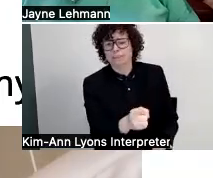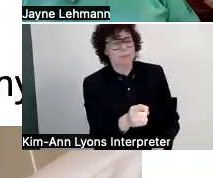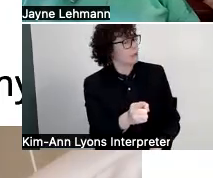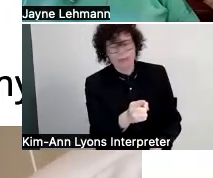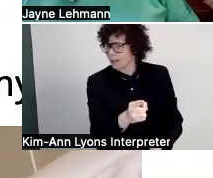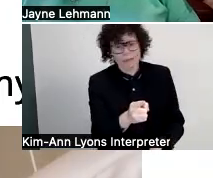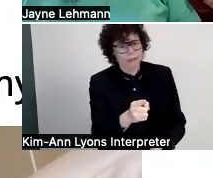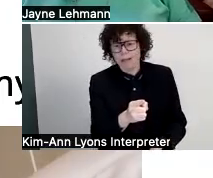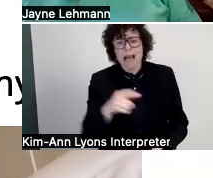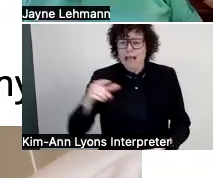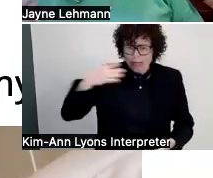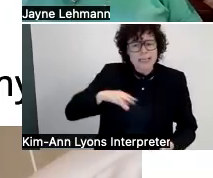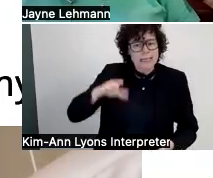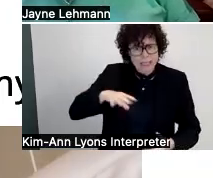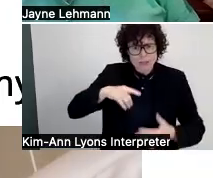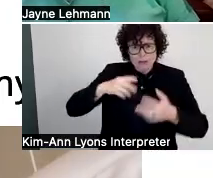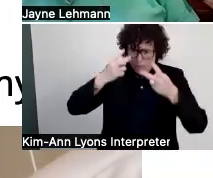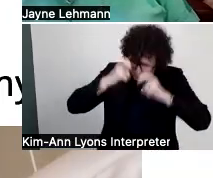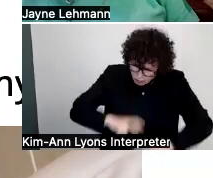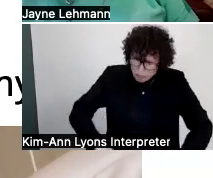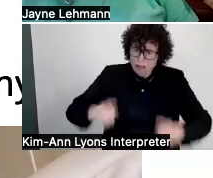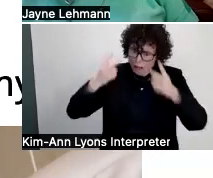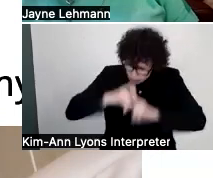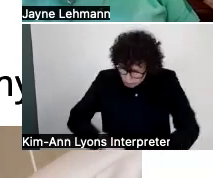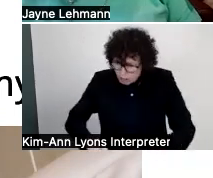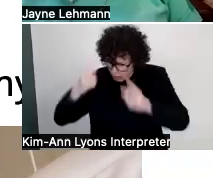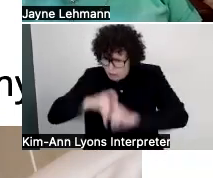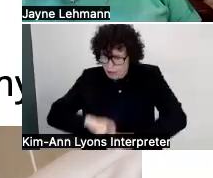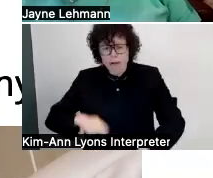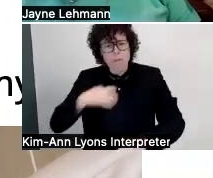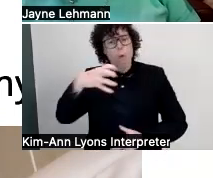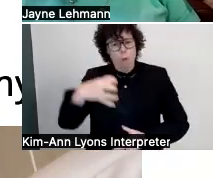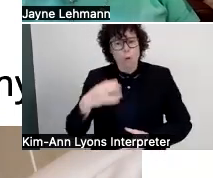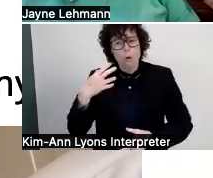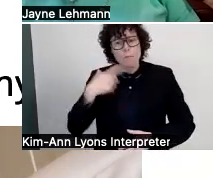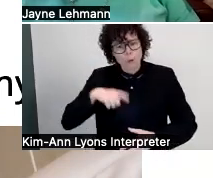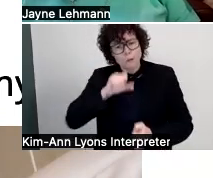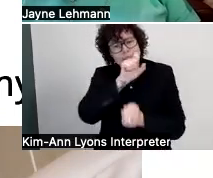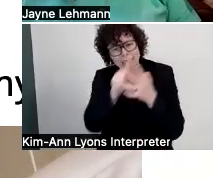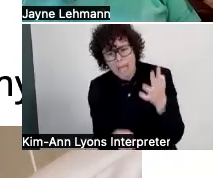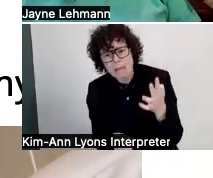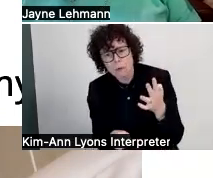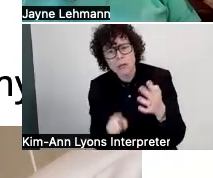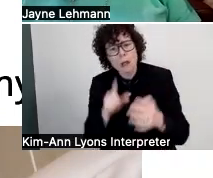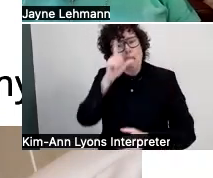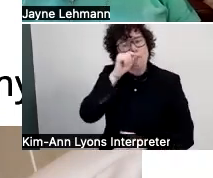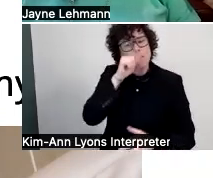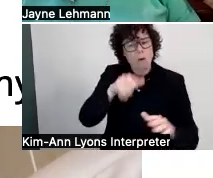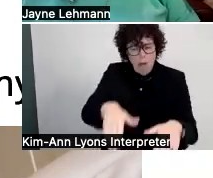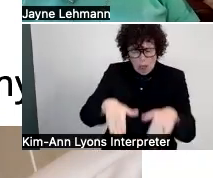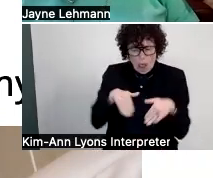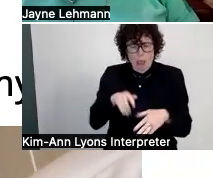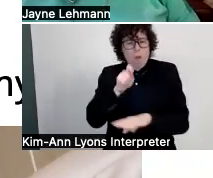working harder, people disengage, I've noticed. They sort of stay away from that person.